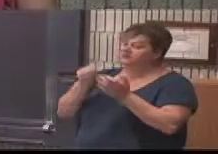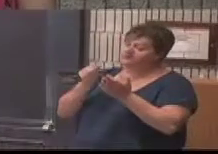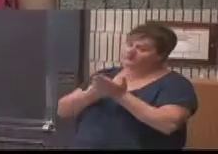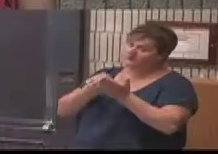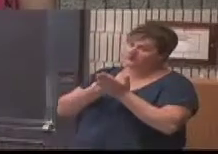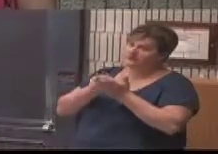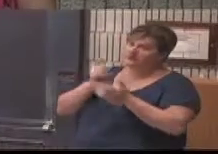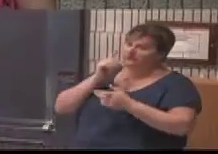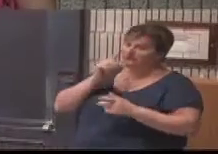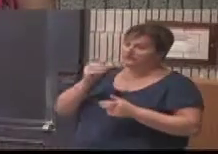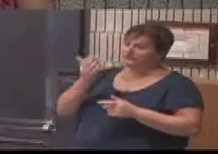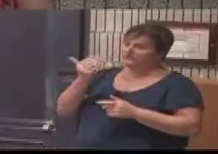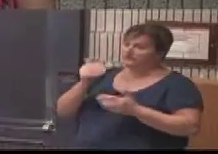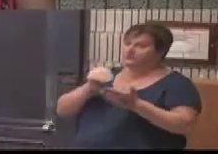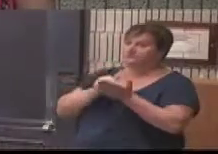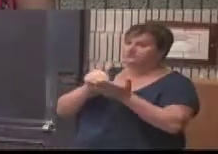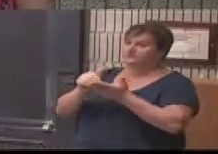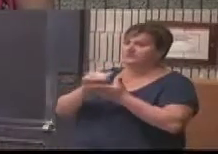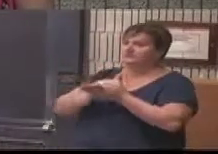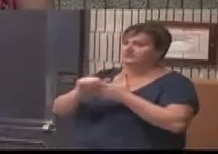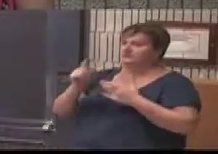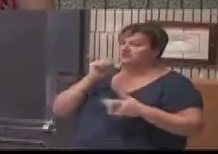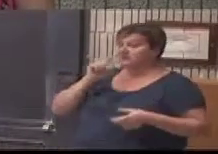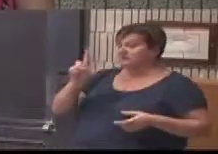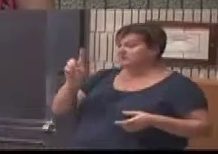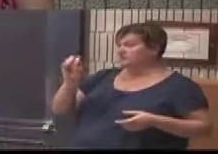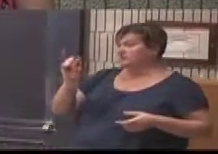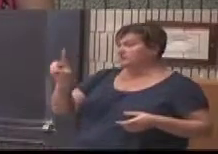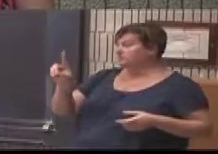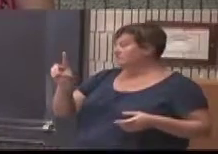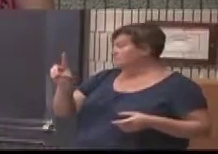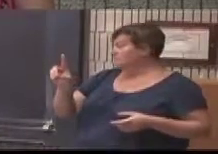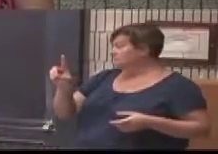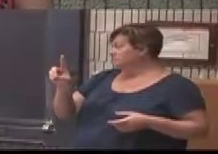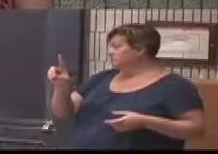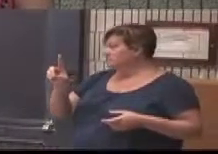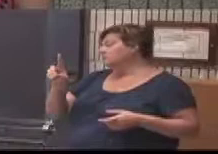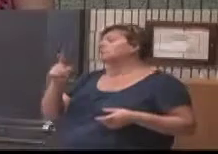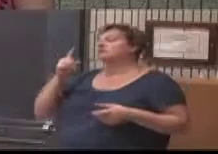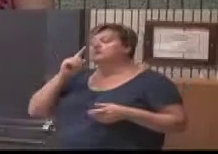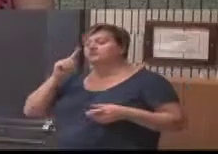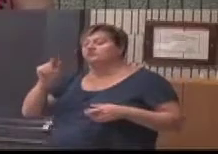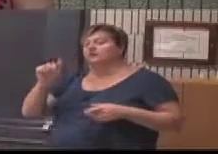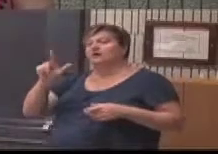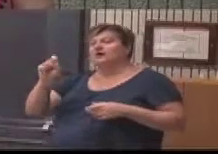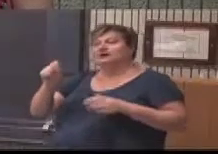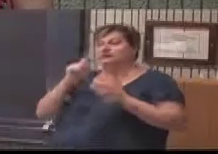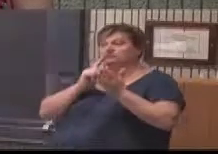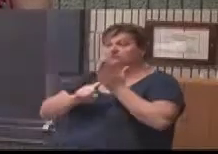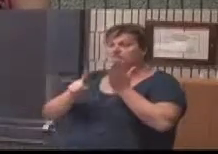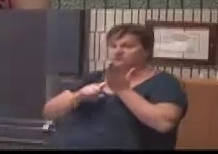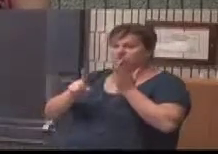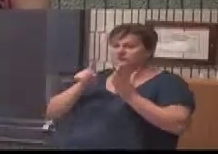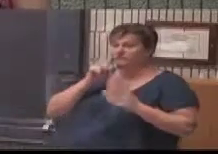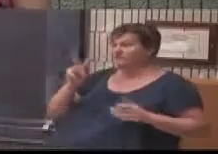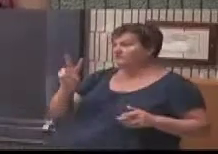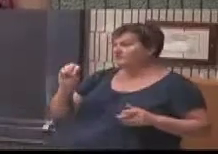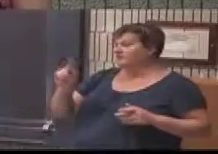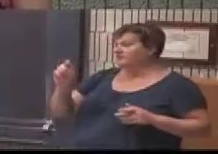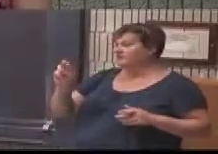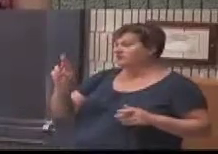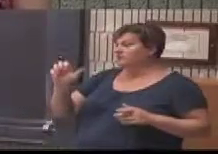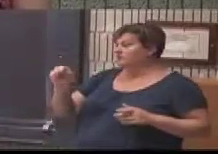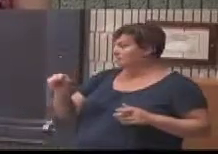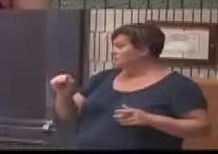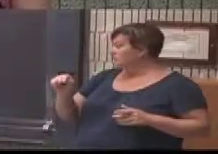funding for about $15 million for the DOD for research, ALS research for veterans.